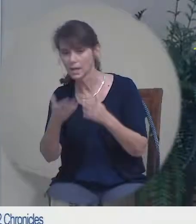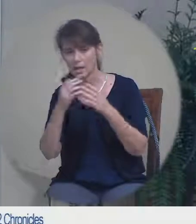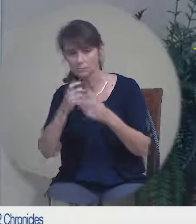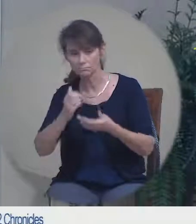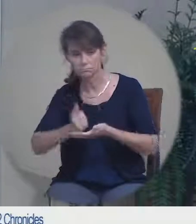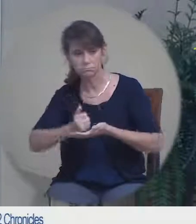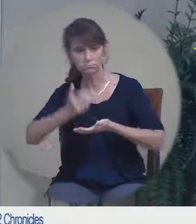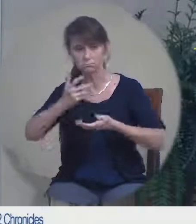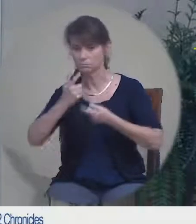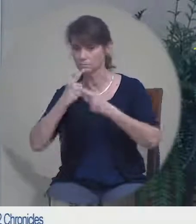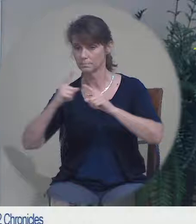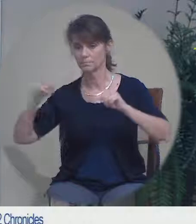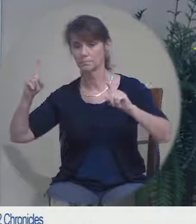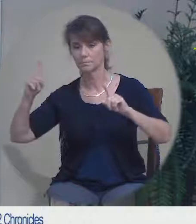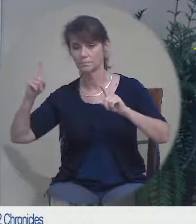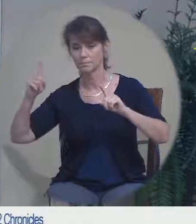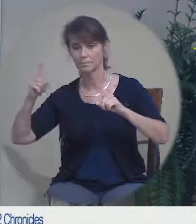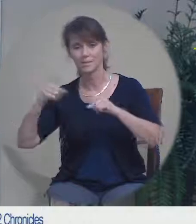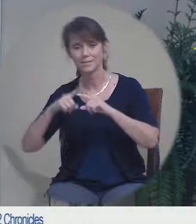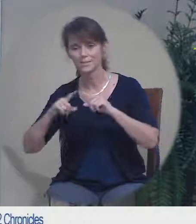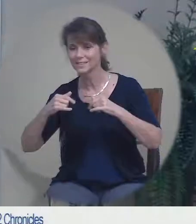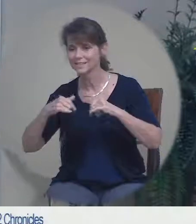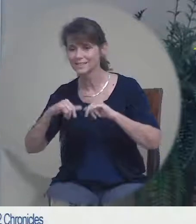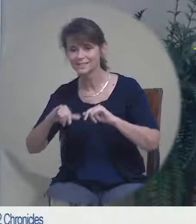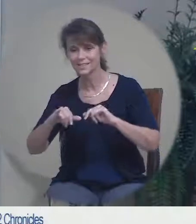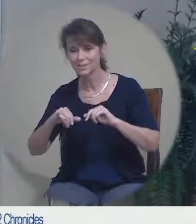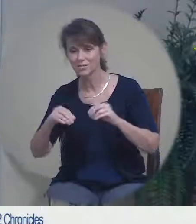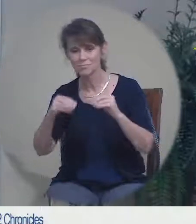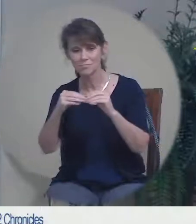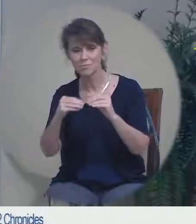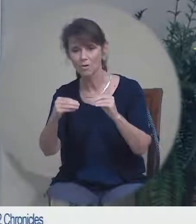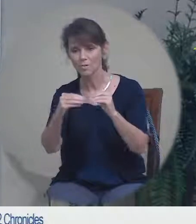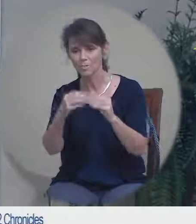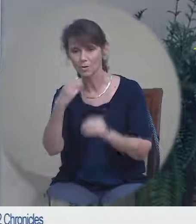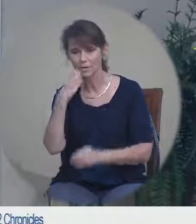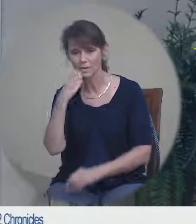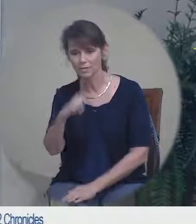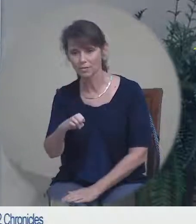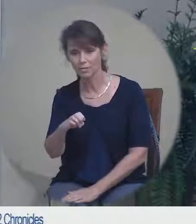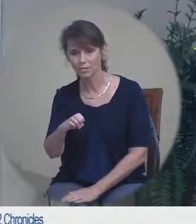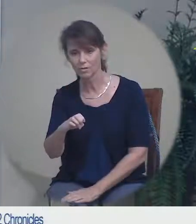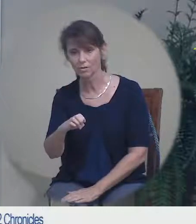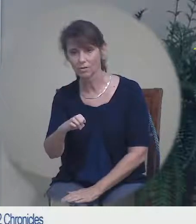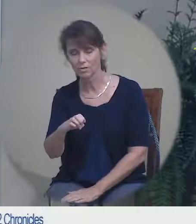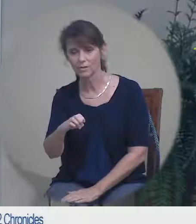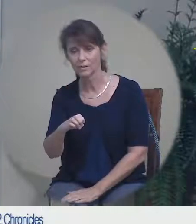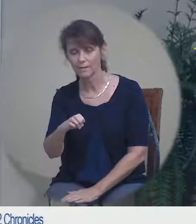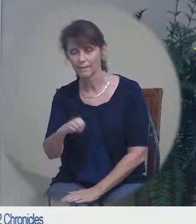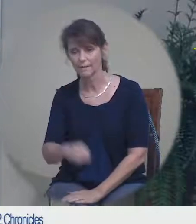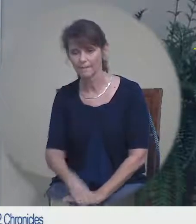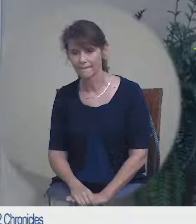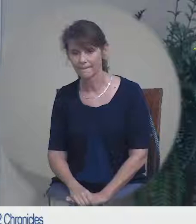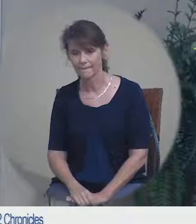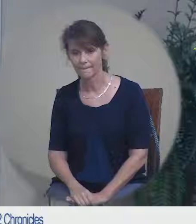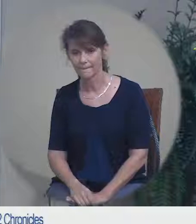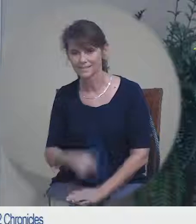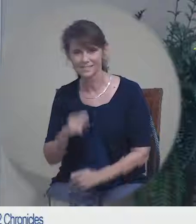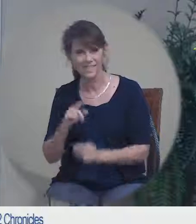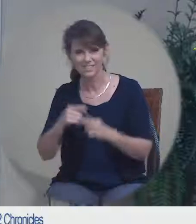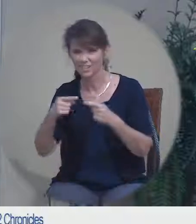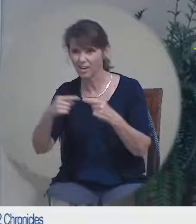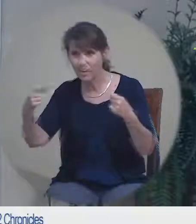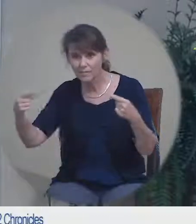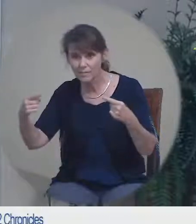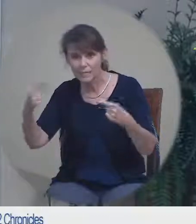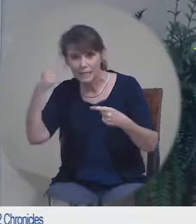prosperity, they just simply were growing more wicked. And that seems almost counterintuitive, right? You